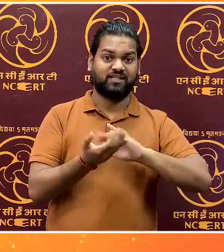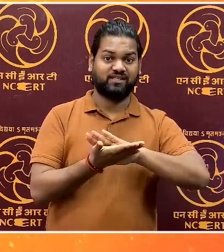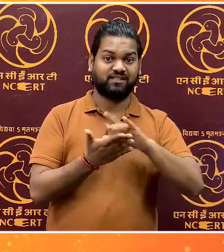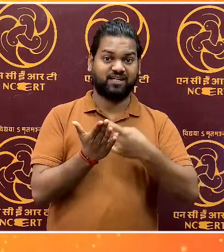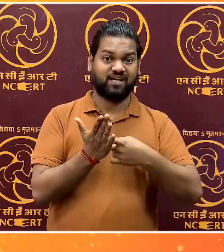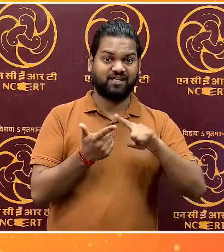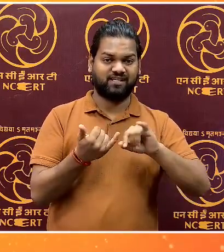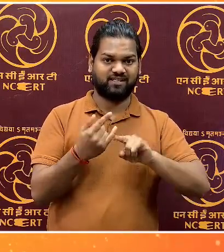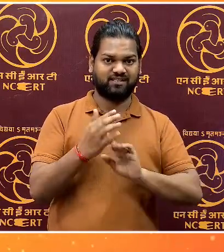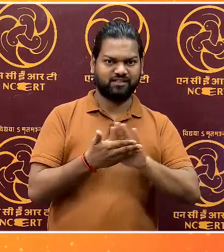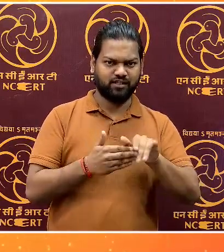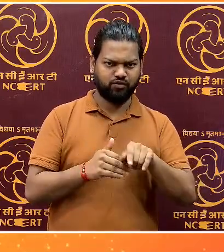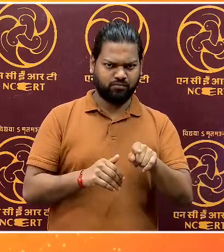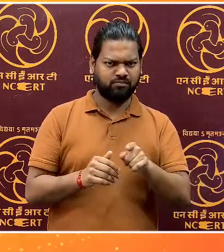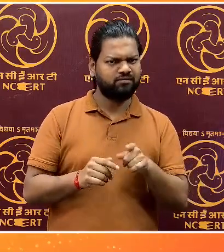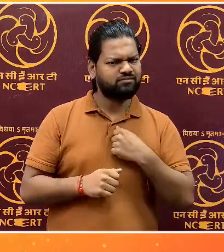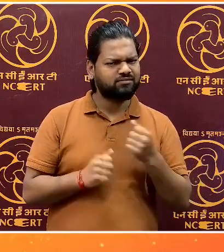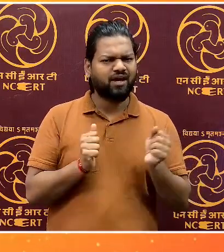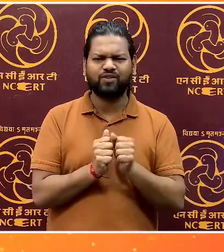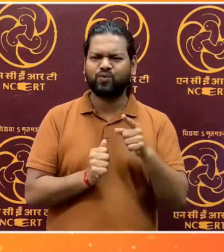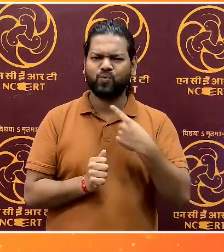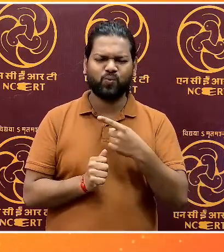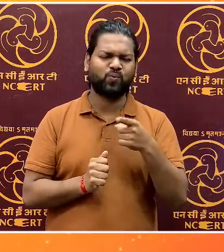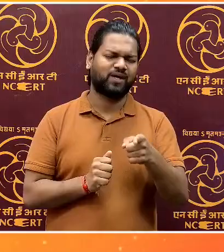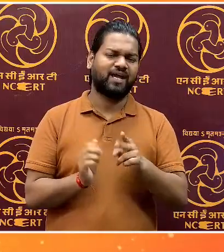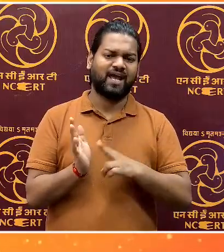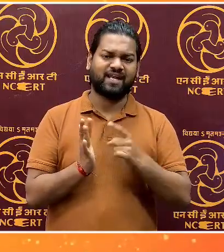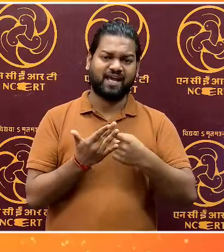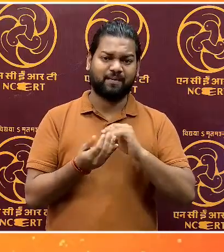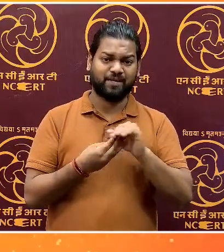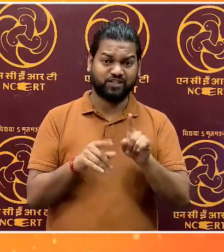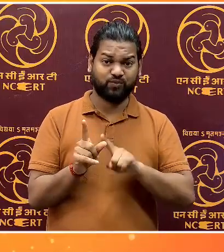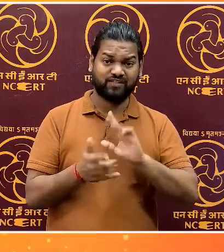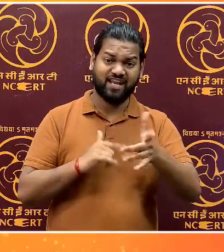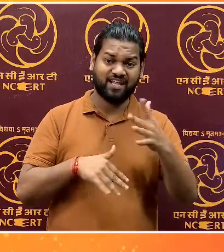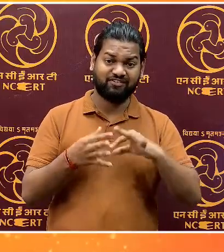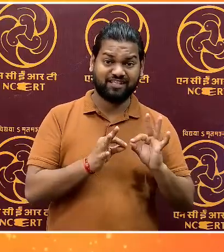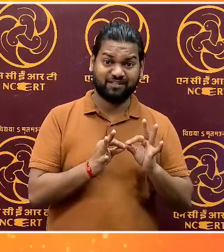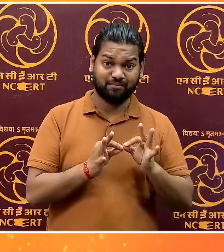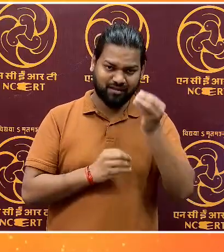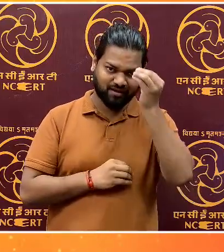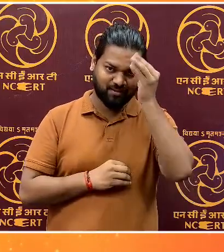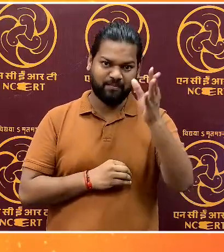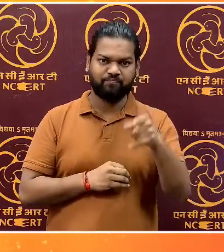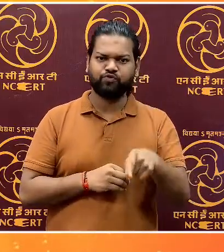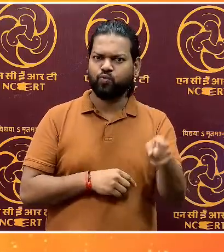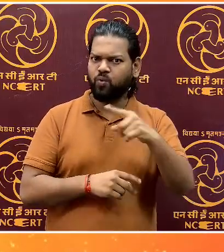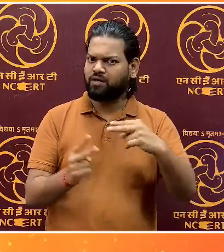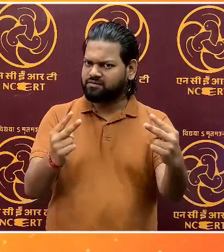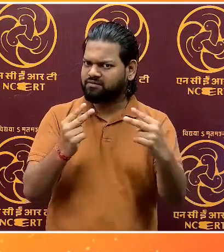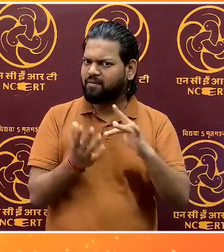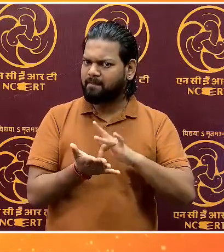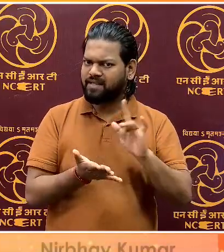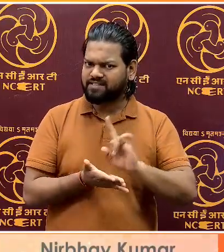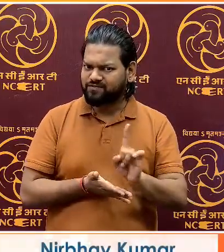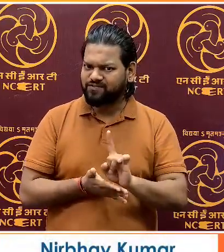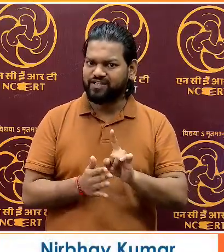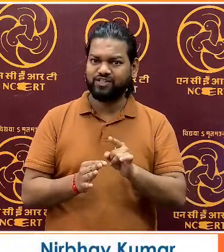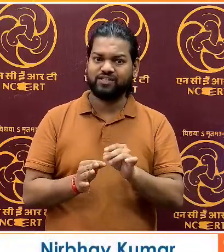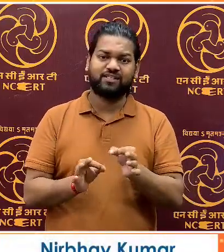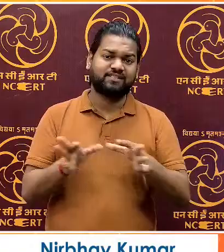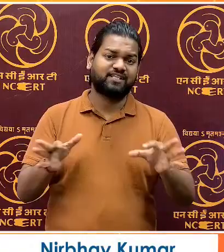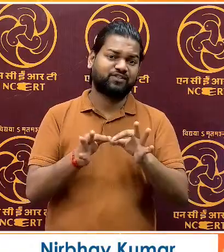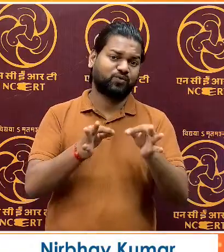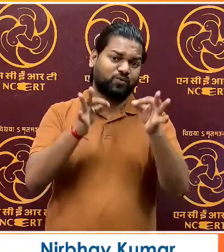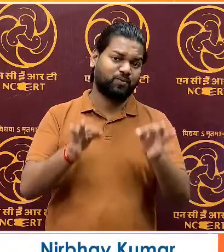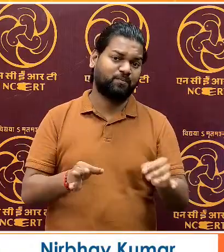Nirbhay. Welcome to the session, Nirbhay. Dear viewers, you are watching us live on eVidya channel number 10, and you may also stream this